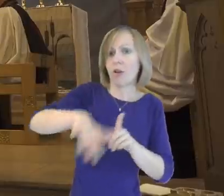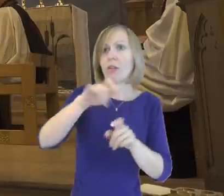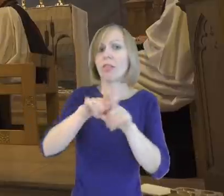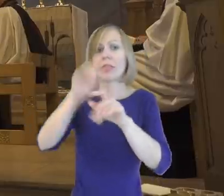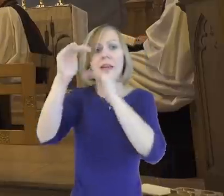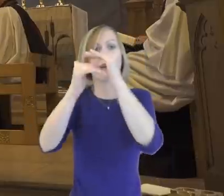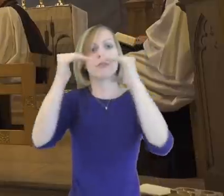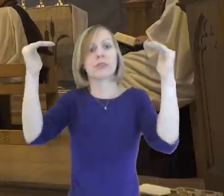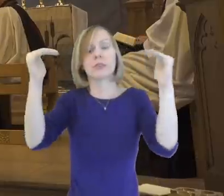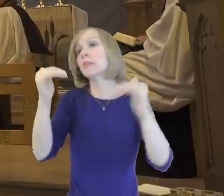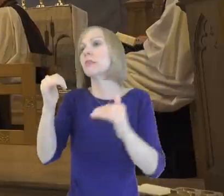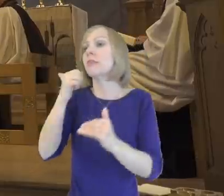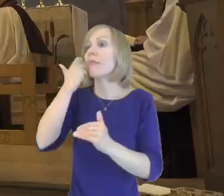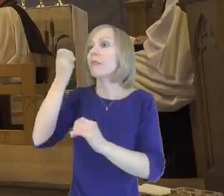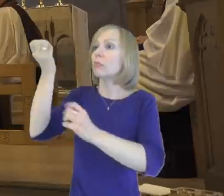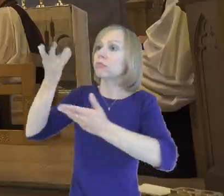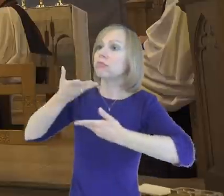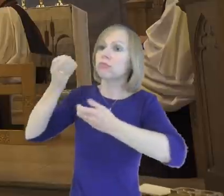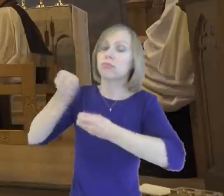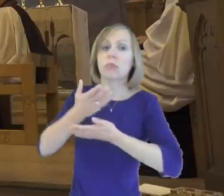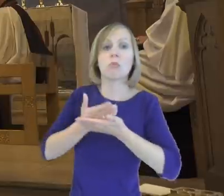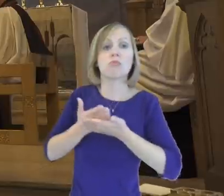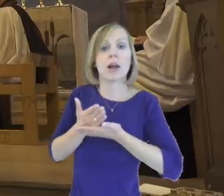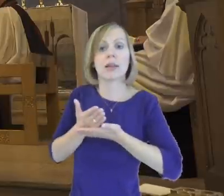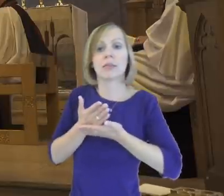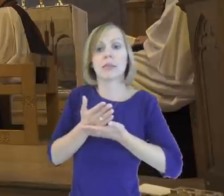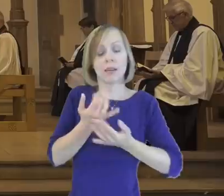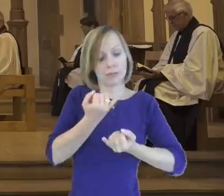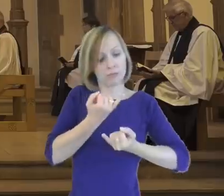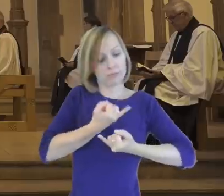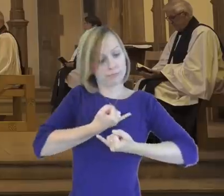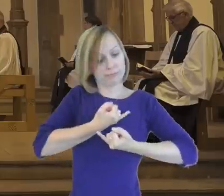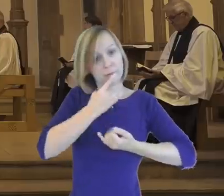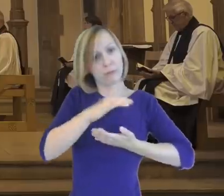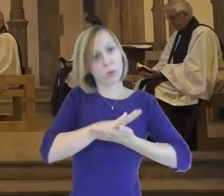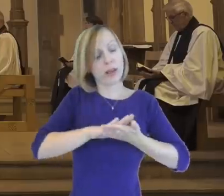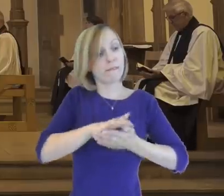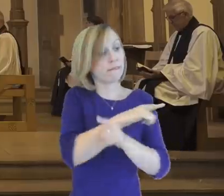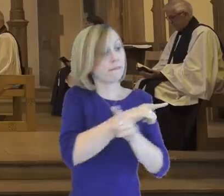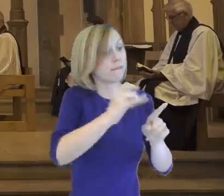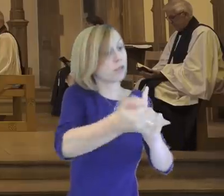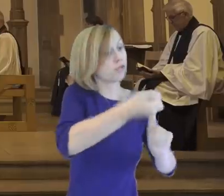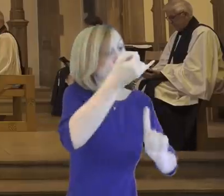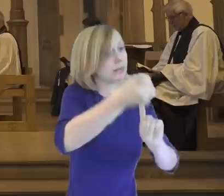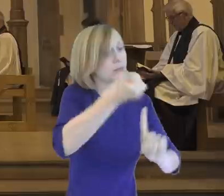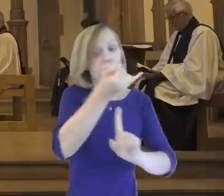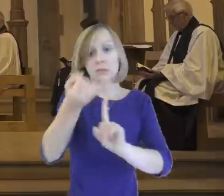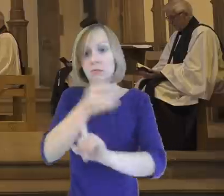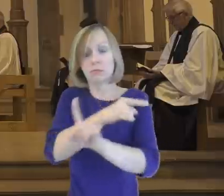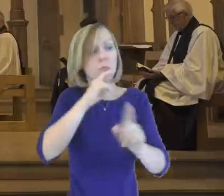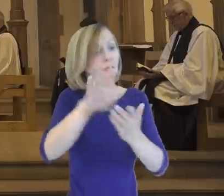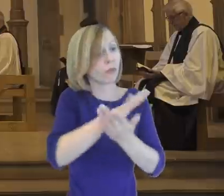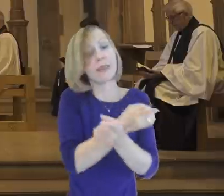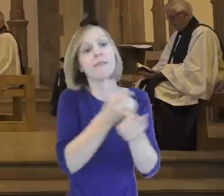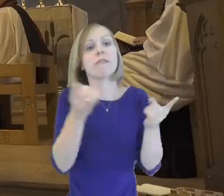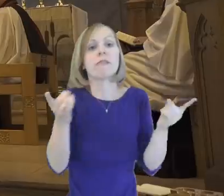heaven. Give us this day our daily bread, and forgive us our trespasses, as we forgive them that trespass